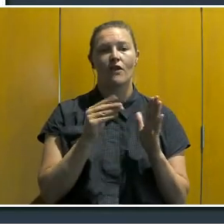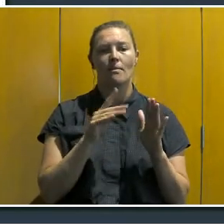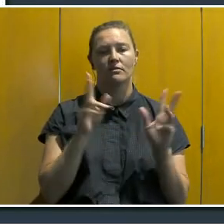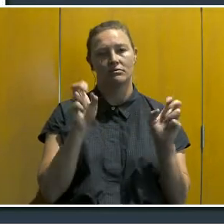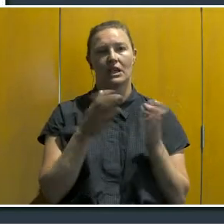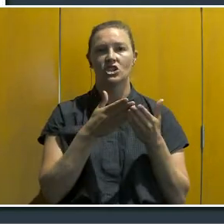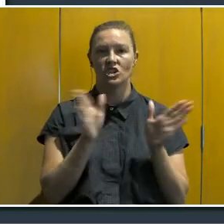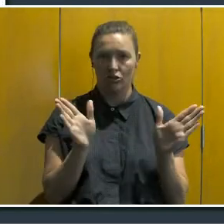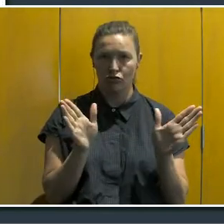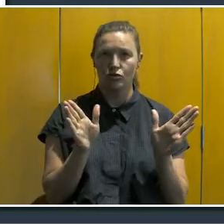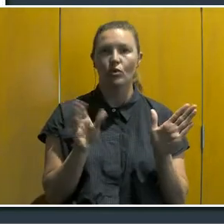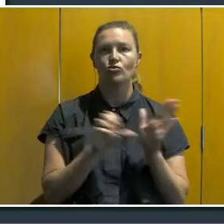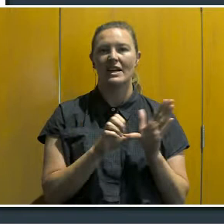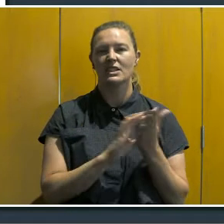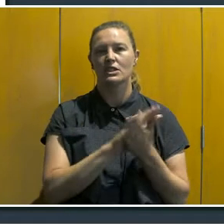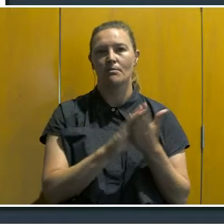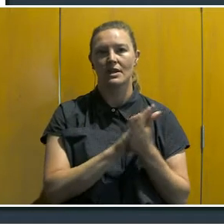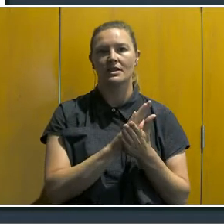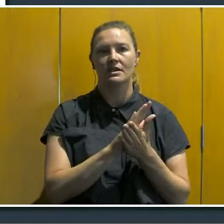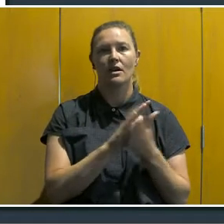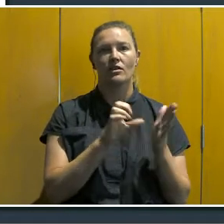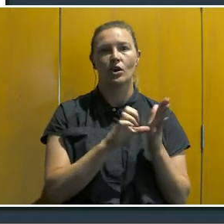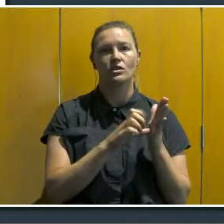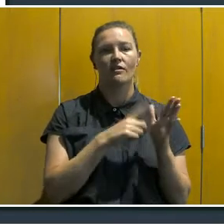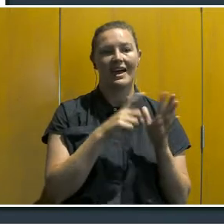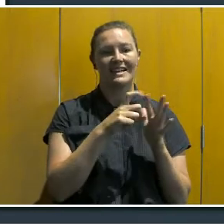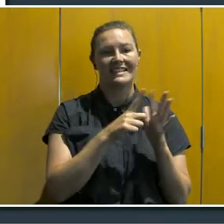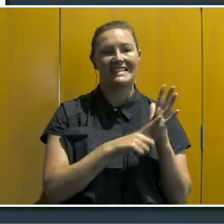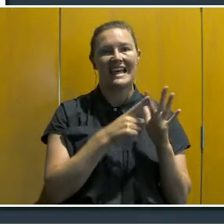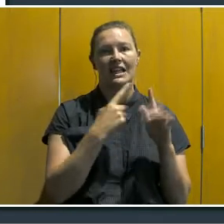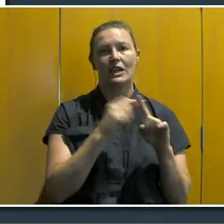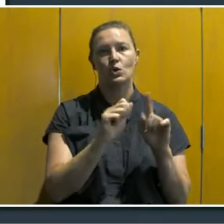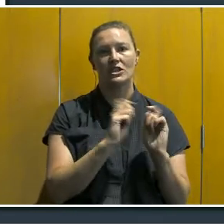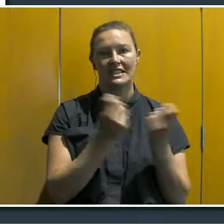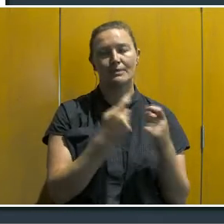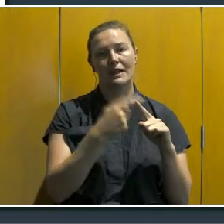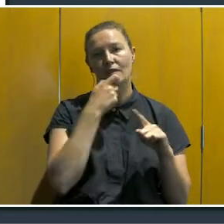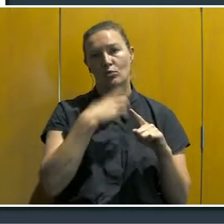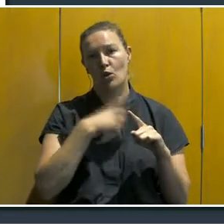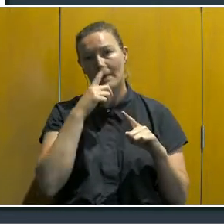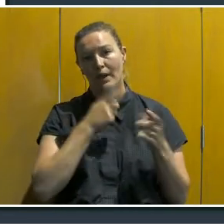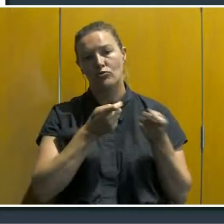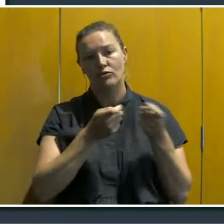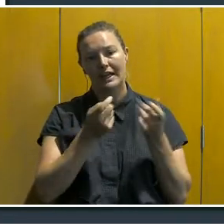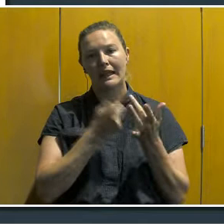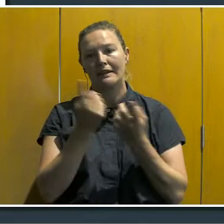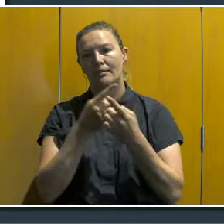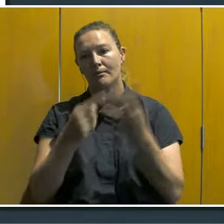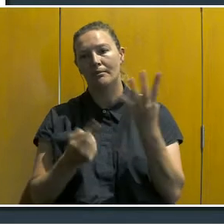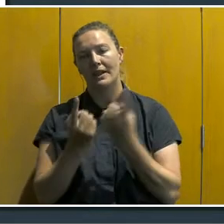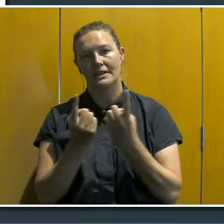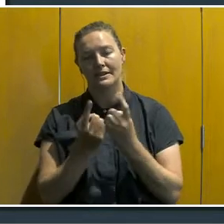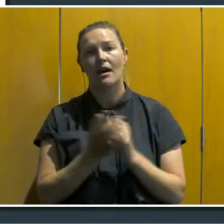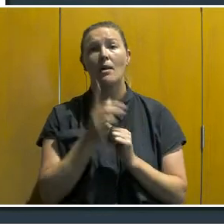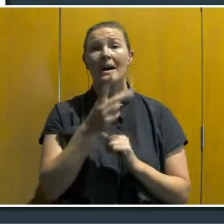is... the cost of Adele and her team and a few other people running the rest of things.